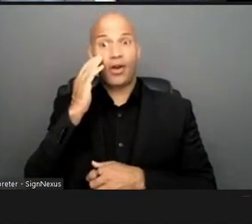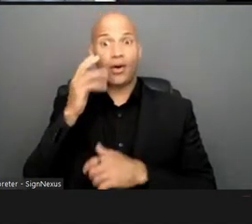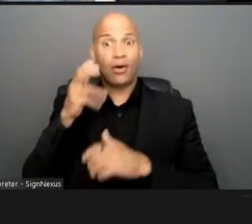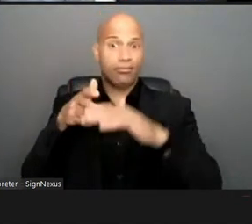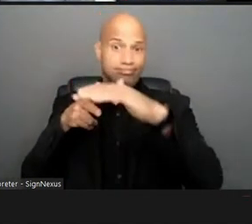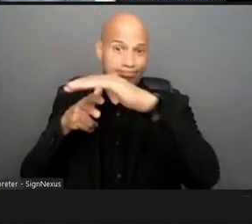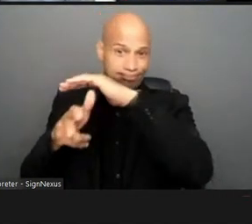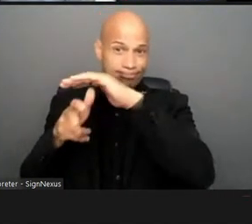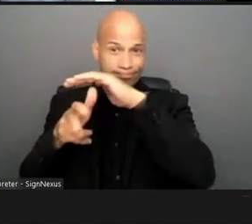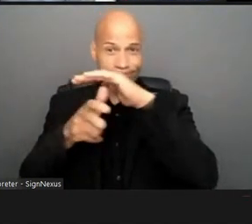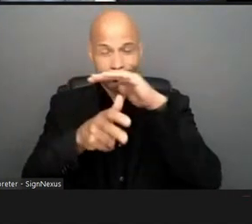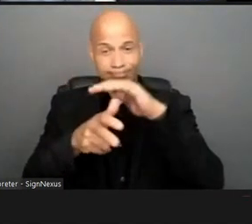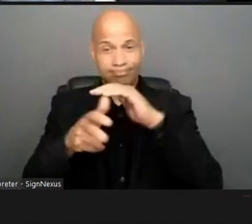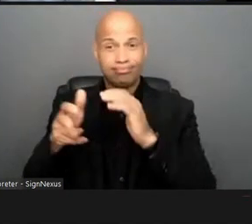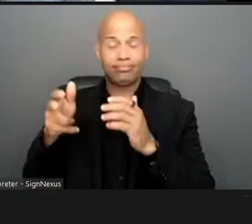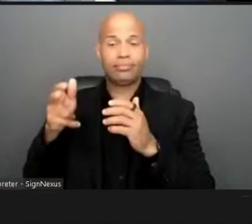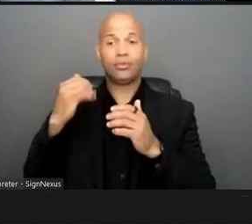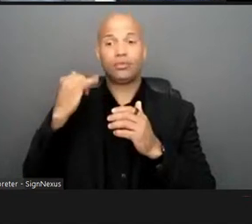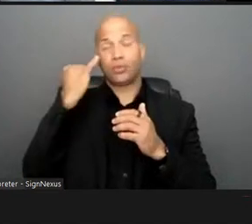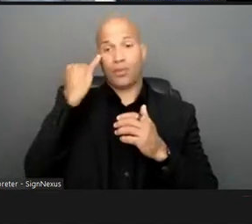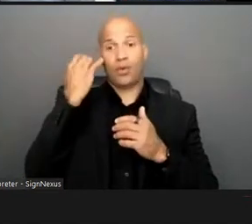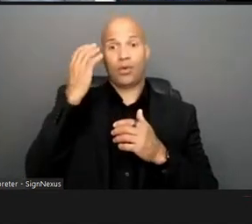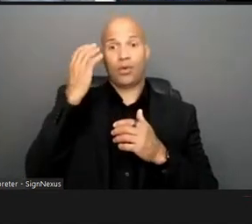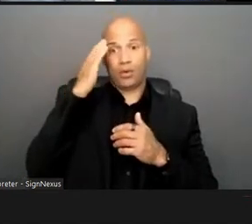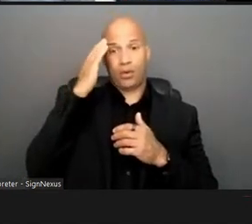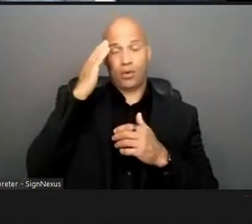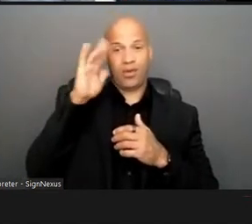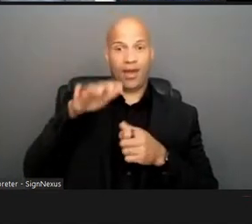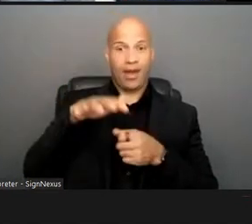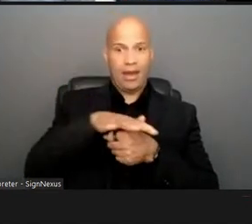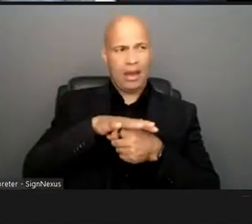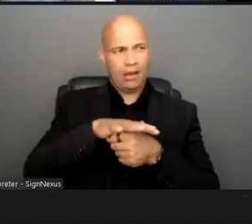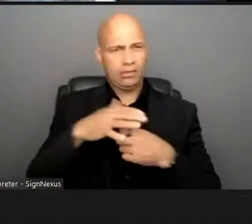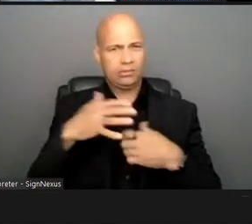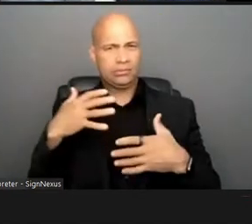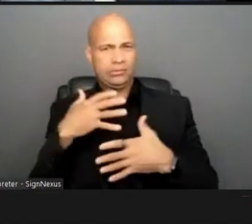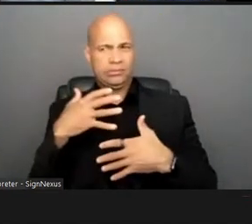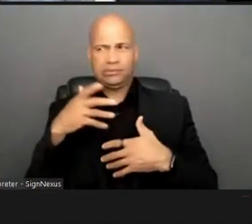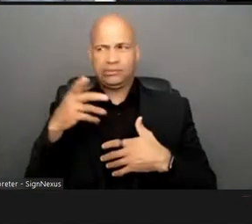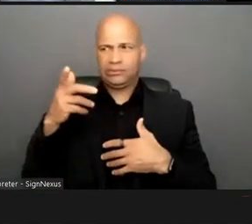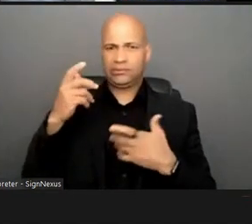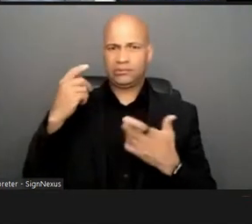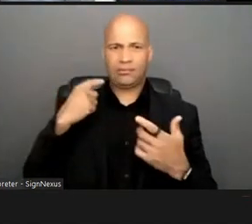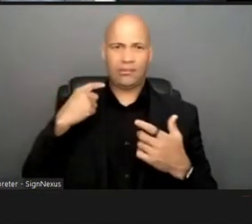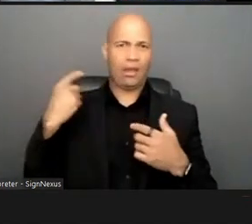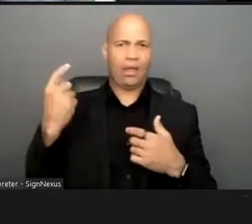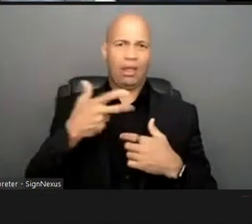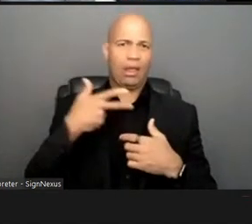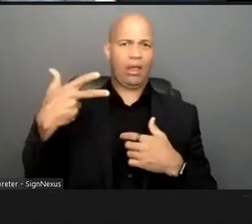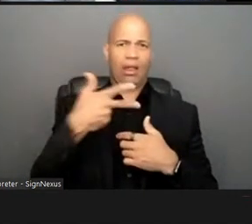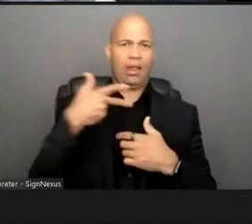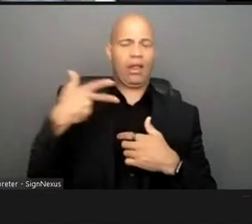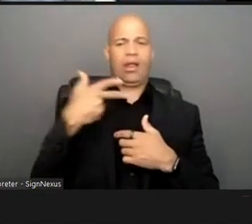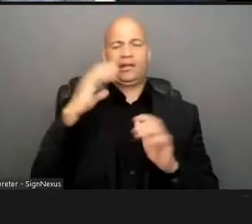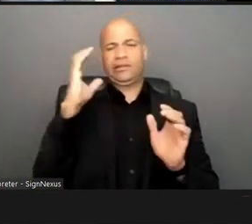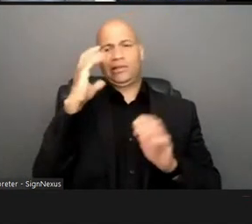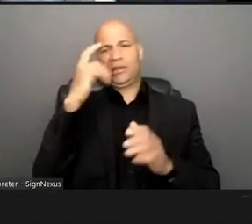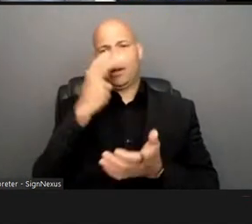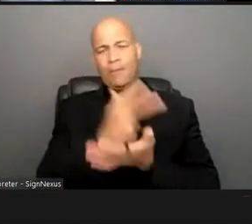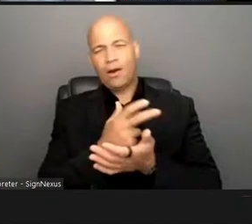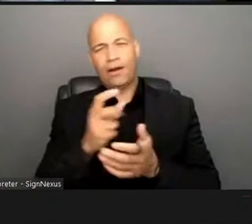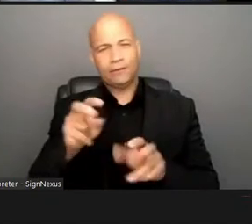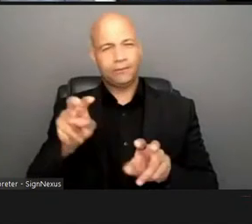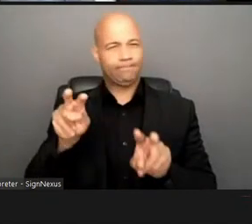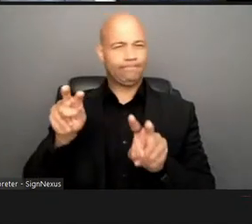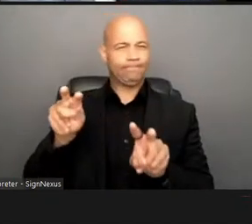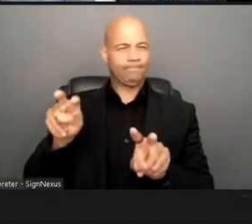that if you are in the area you are Panic that somebody's going to be circling and looking for parking so we have to look very very carefully